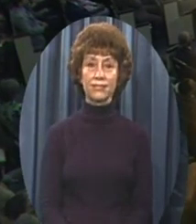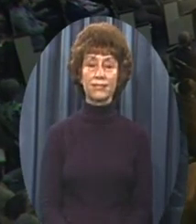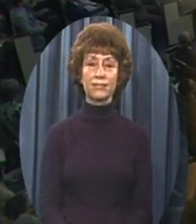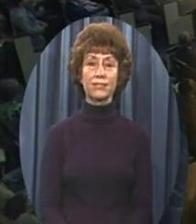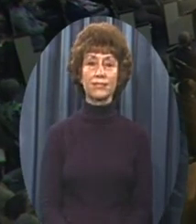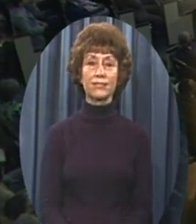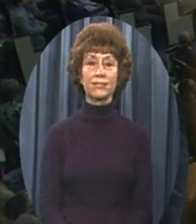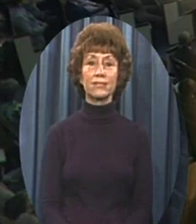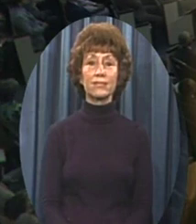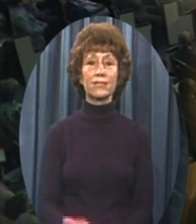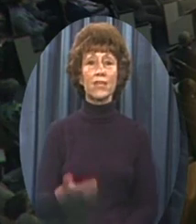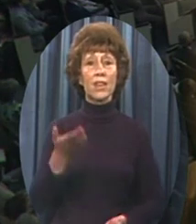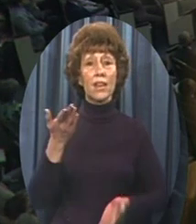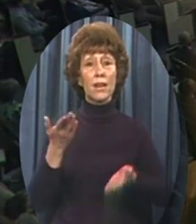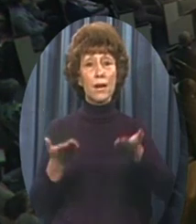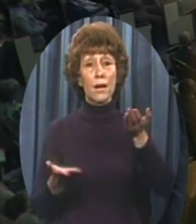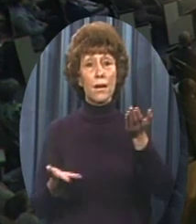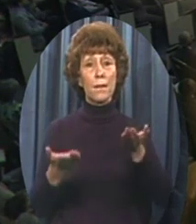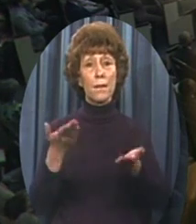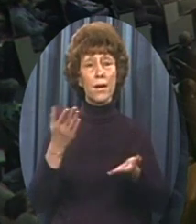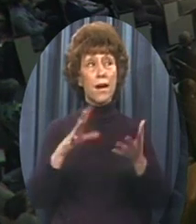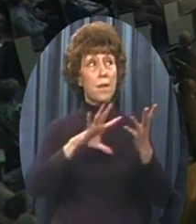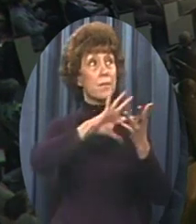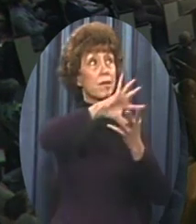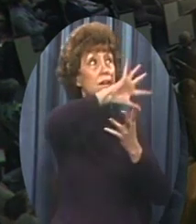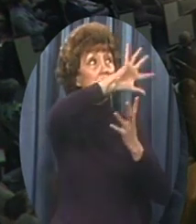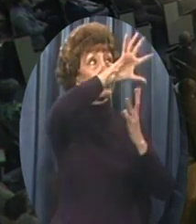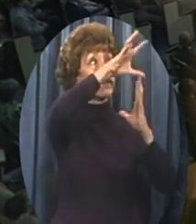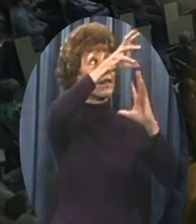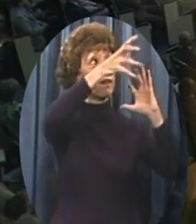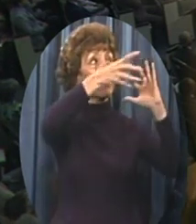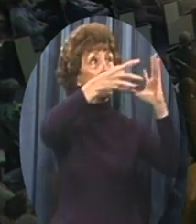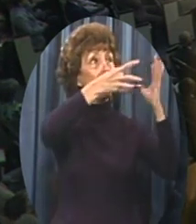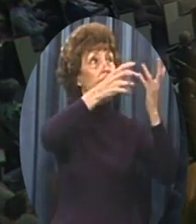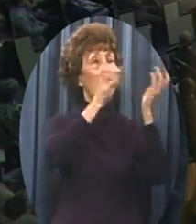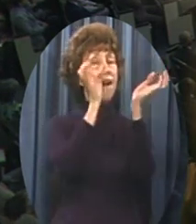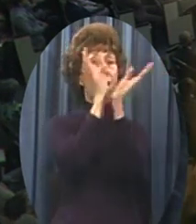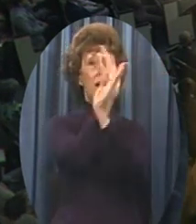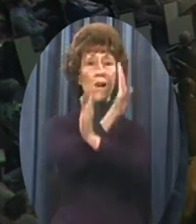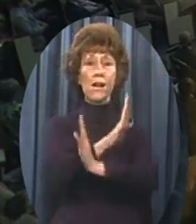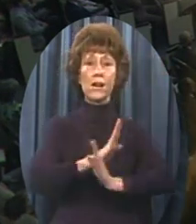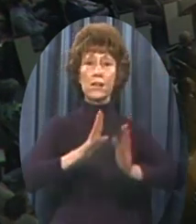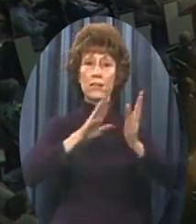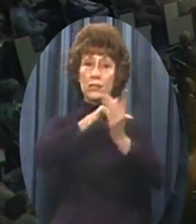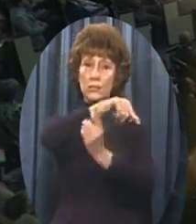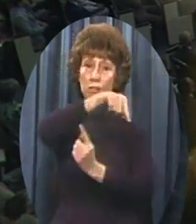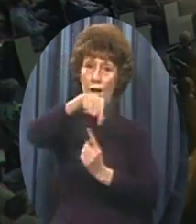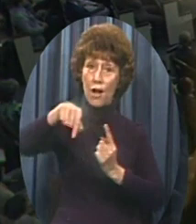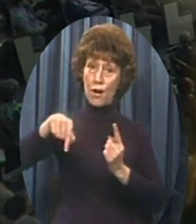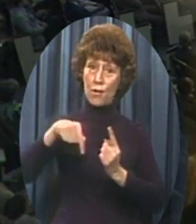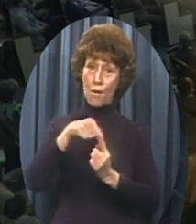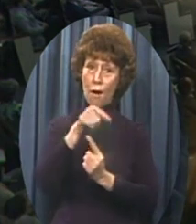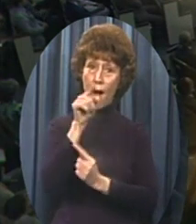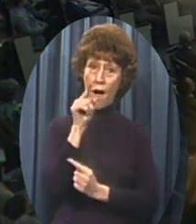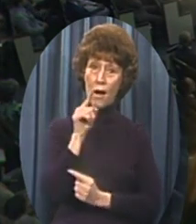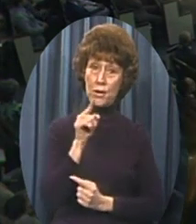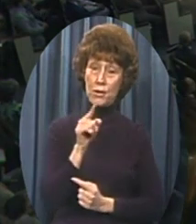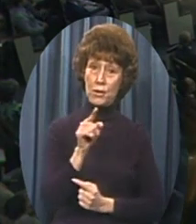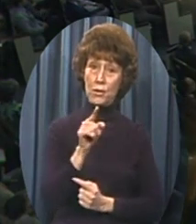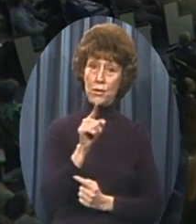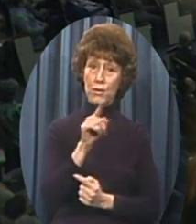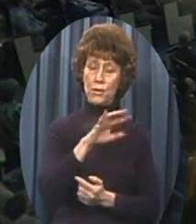Have the clouds round you gathered in the midst of